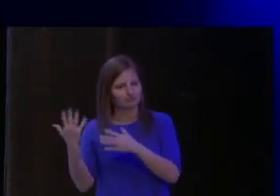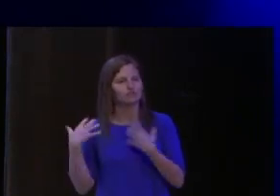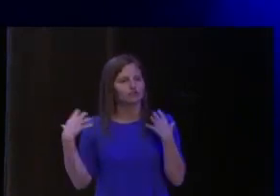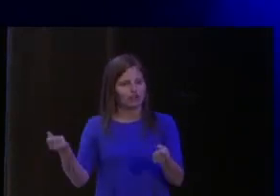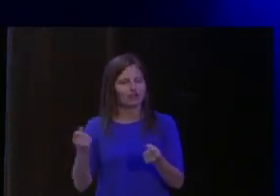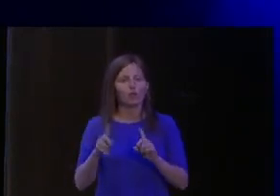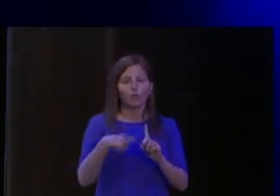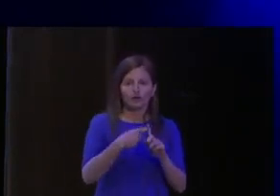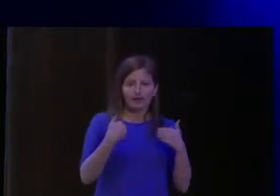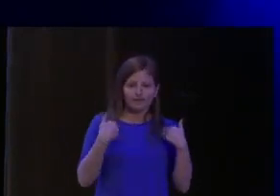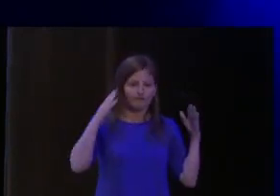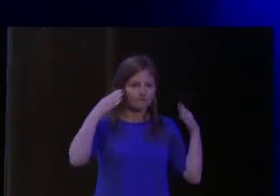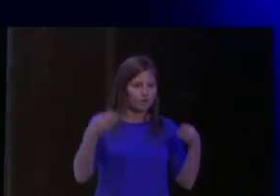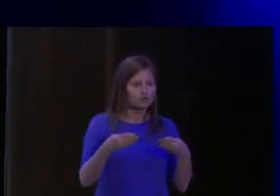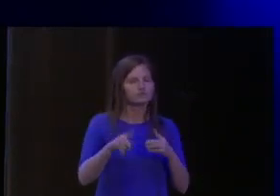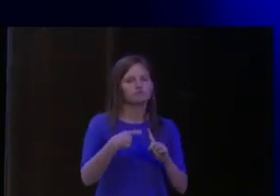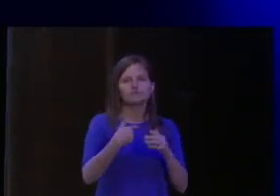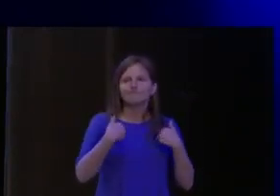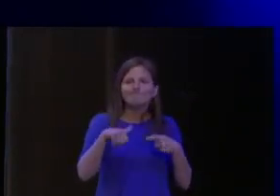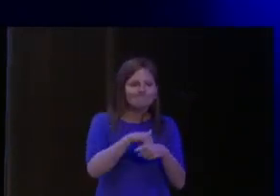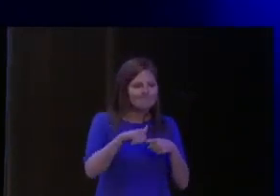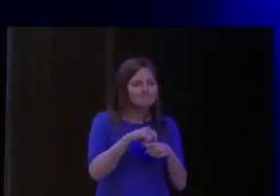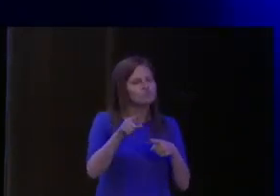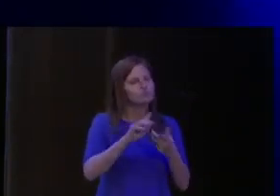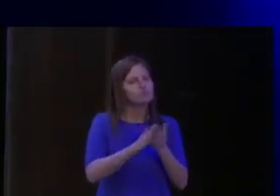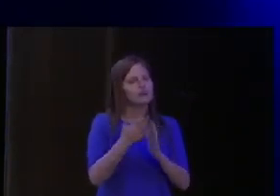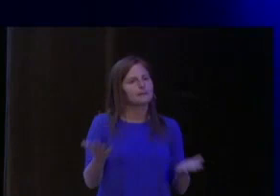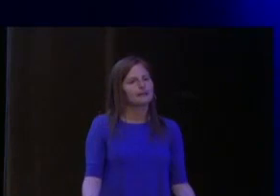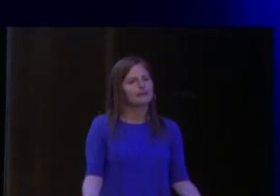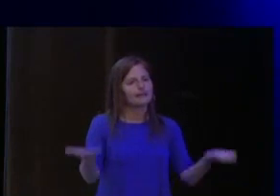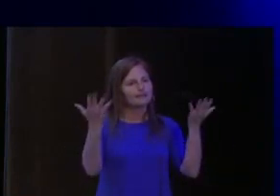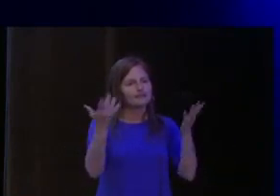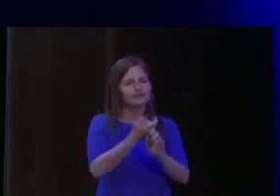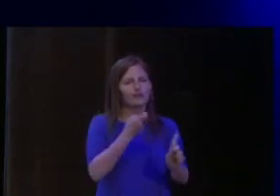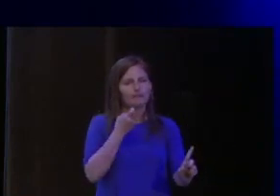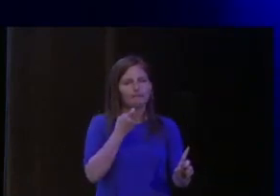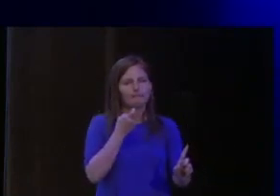focus, when there is a practice. And then you become lifted from the